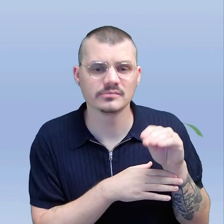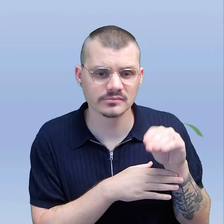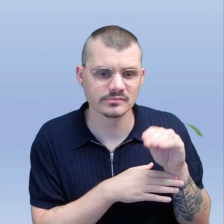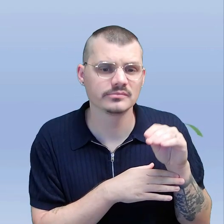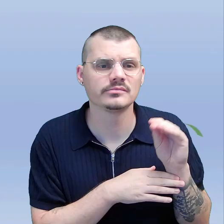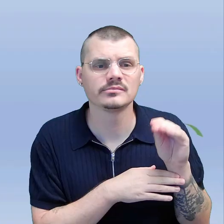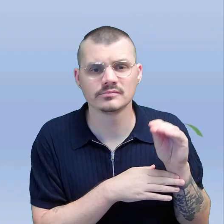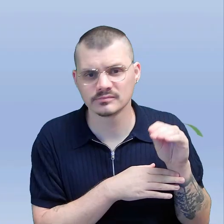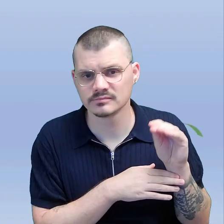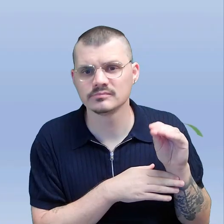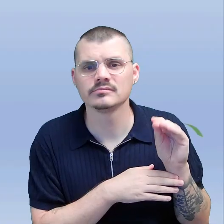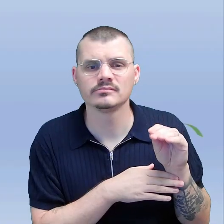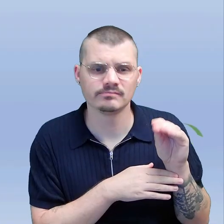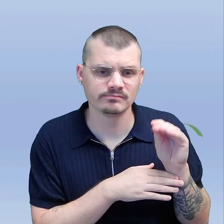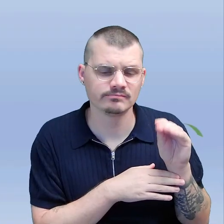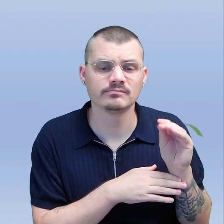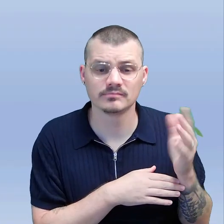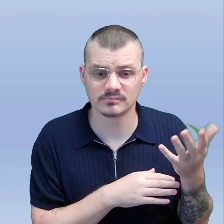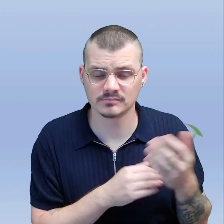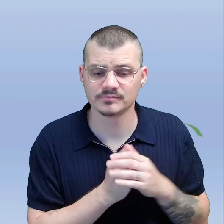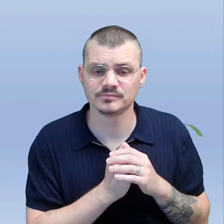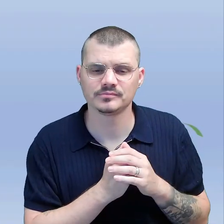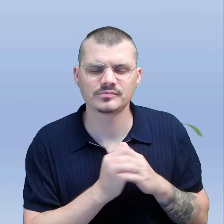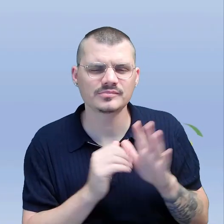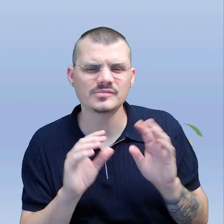nodding. Yeah, that's right.